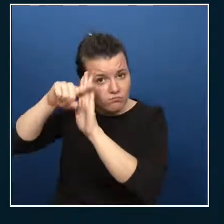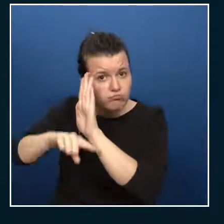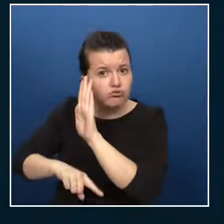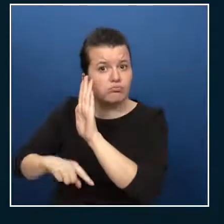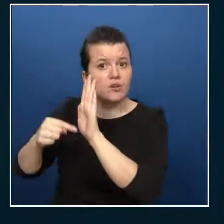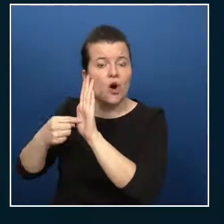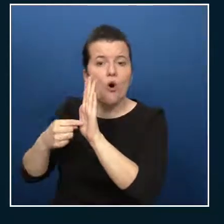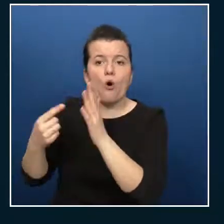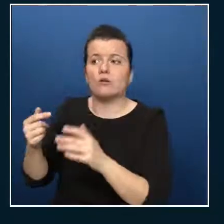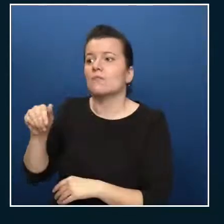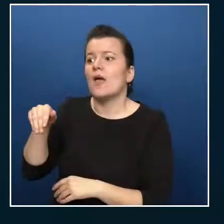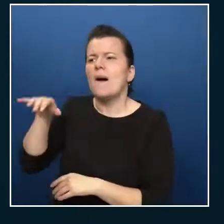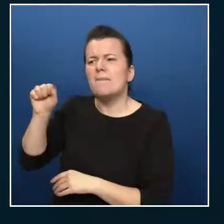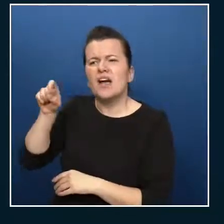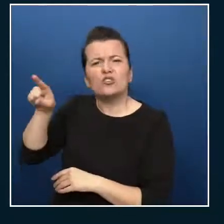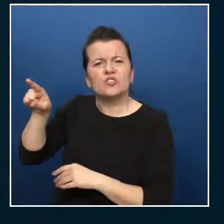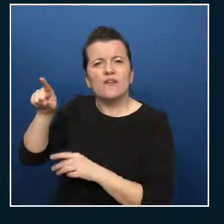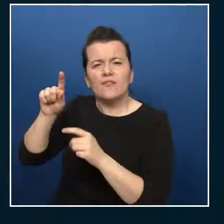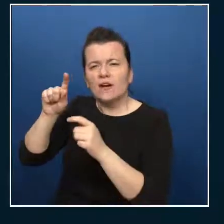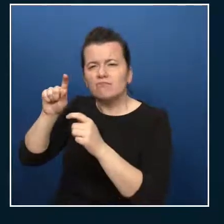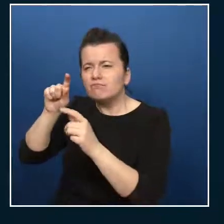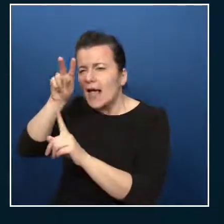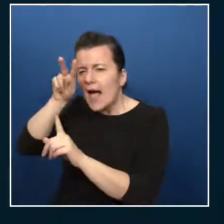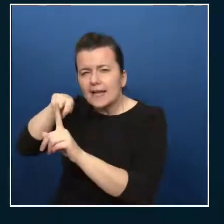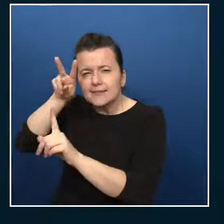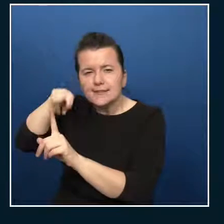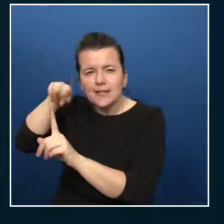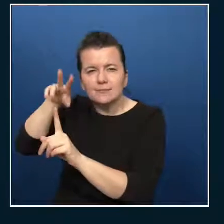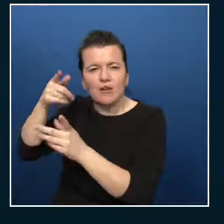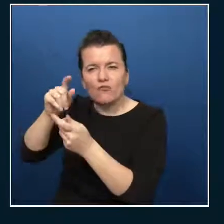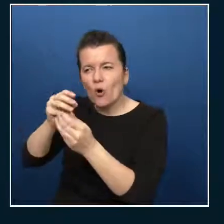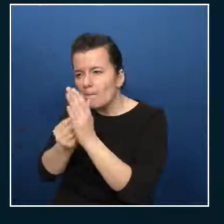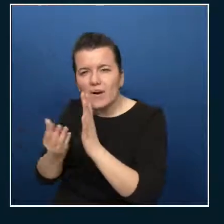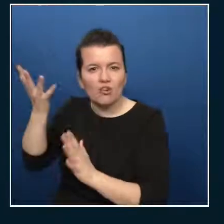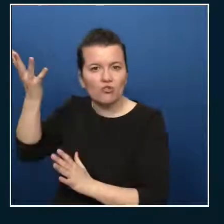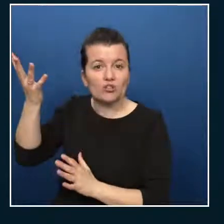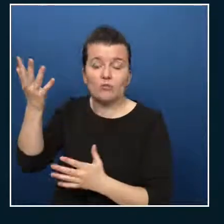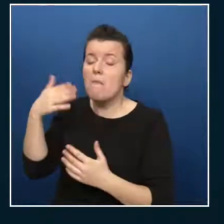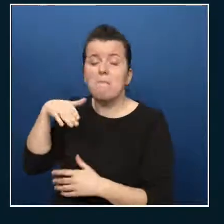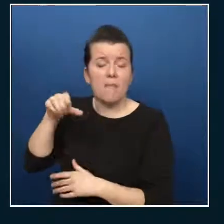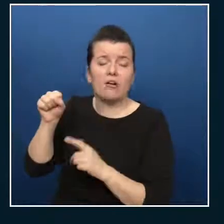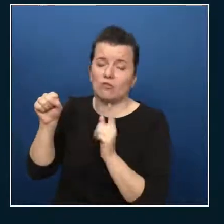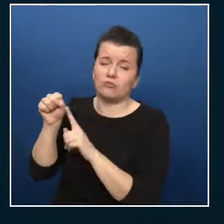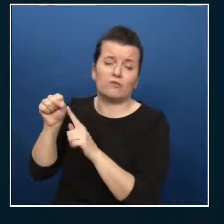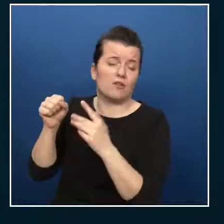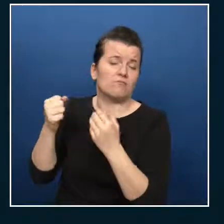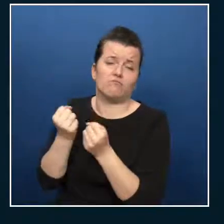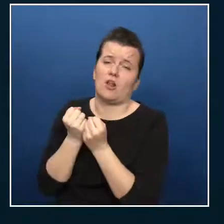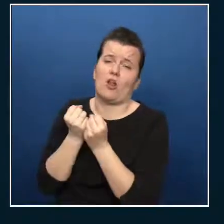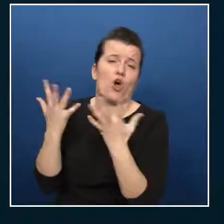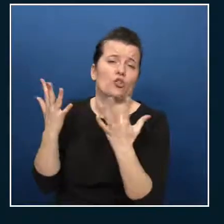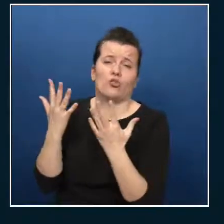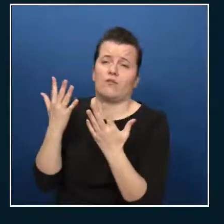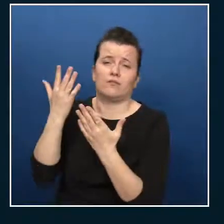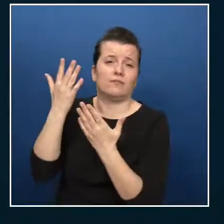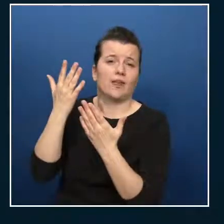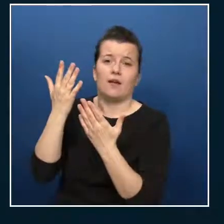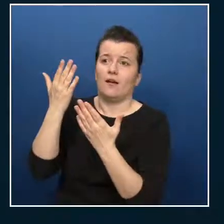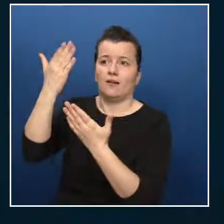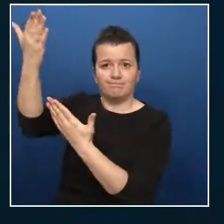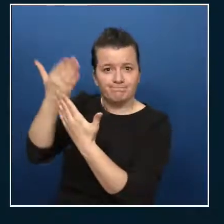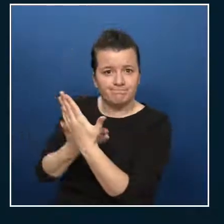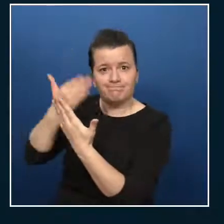that, for the migration. So Microsoft has a lot of, I'm pretty amazed that they have like a lot